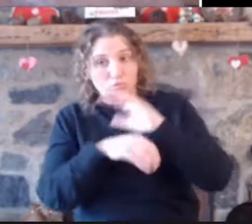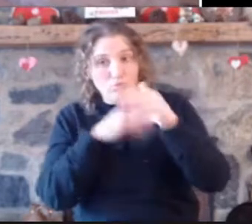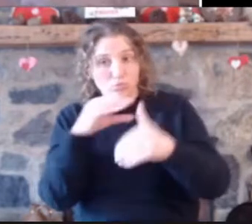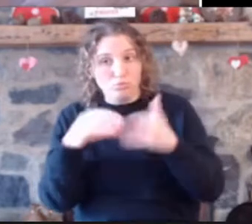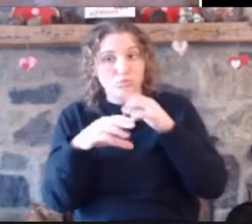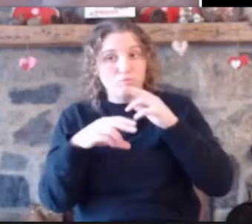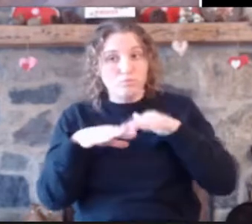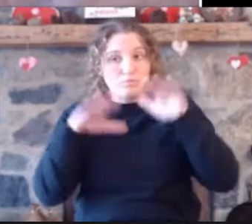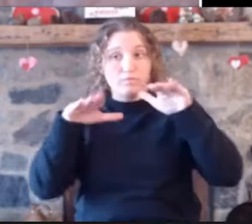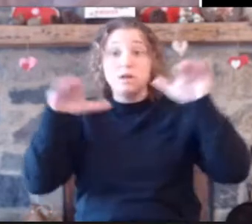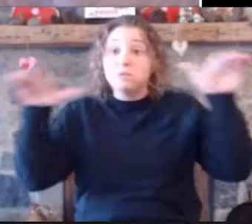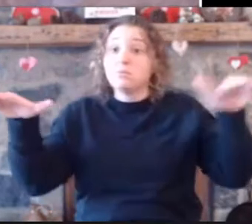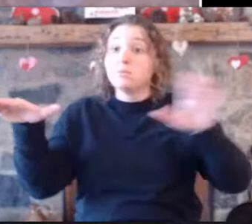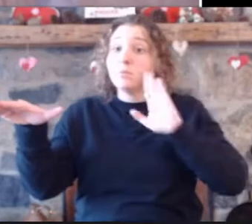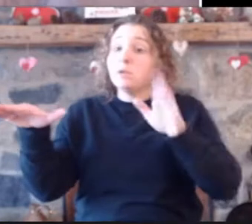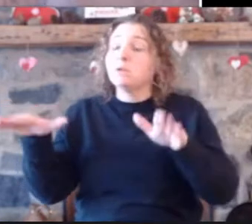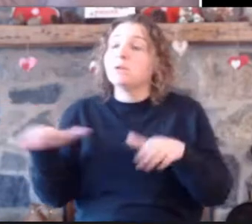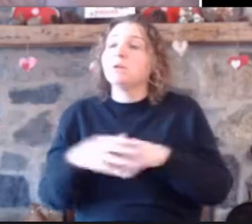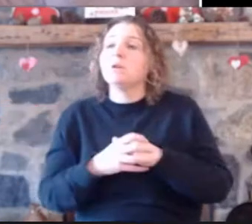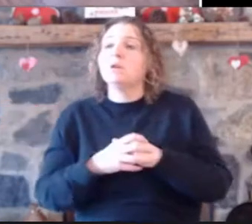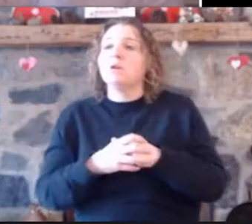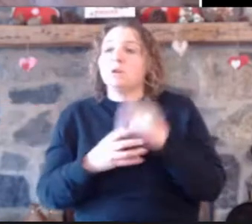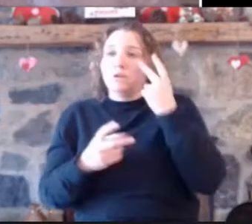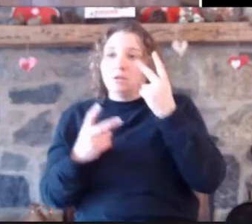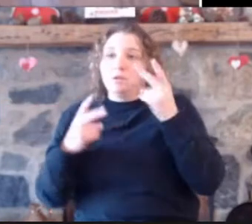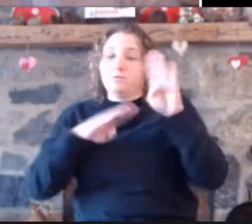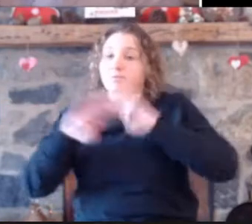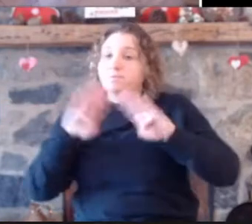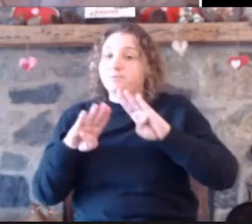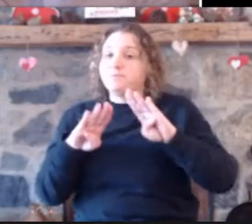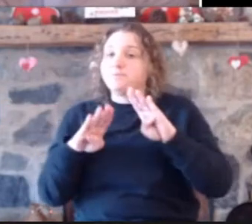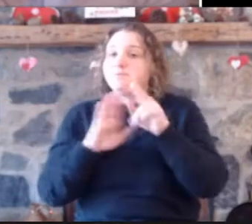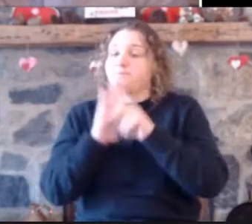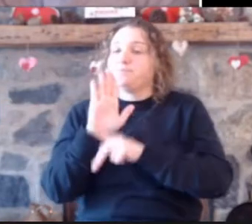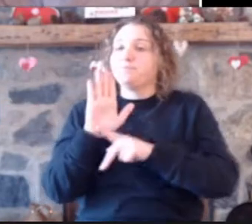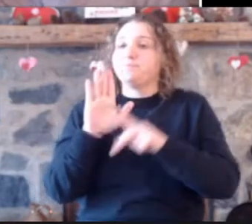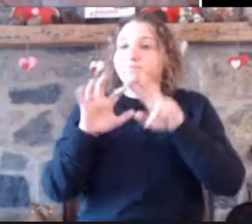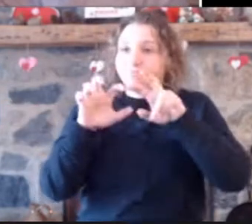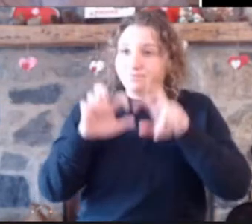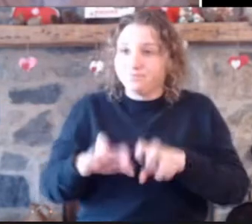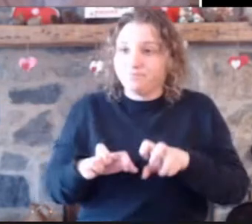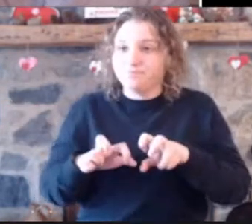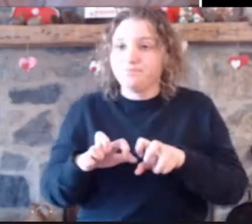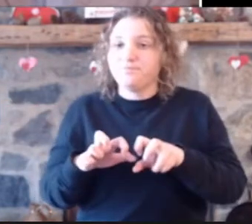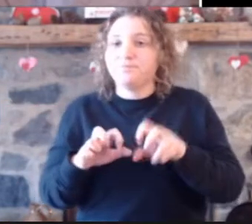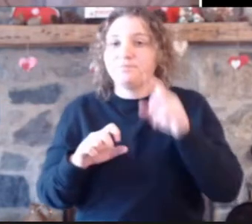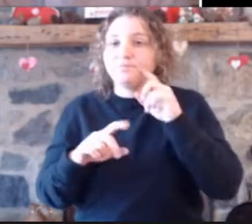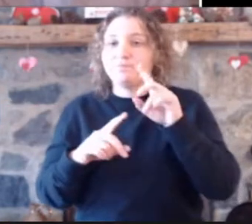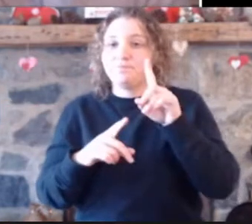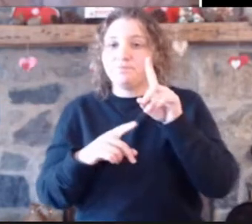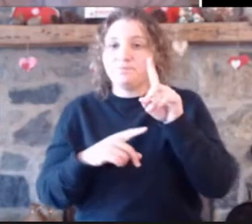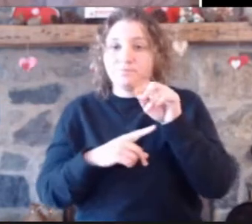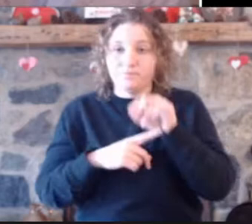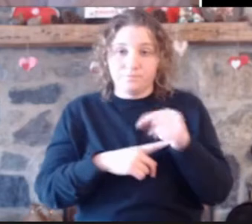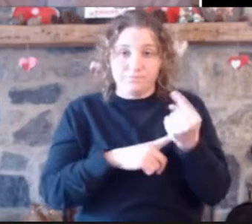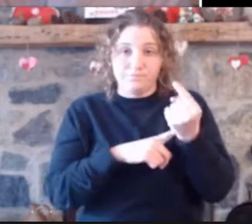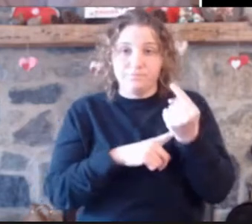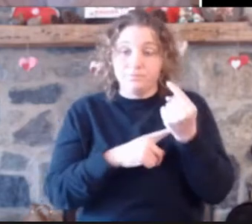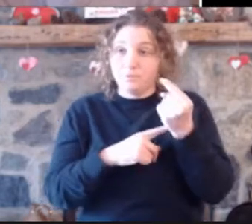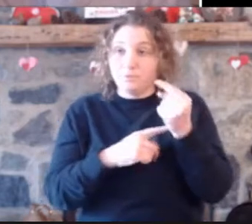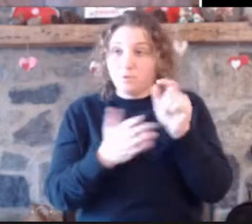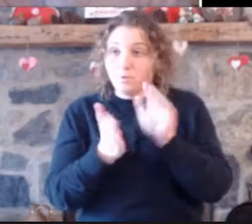This coming from biology, Principles and Explorations, from Hort, Reinholdt, and Winston, 2001 textbook. They say,